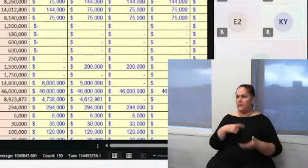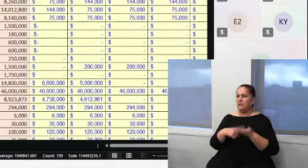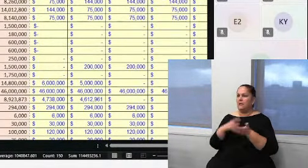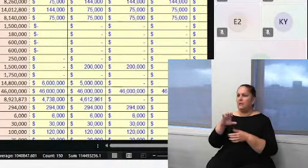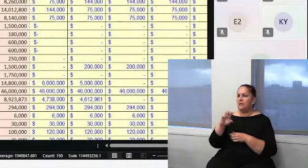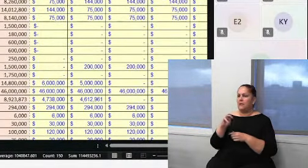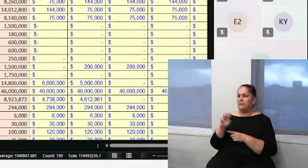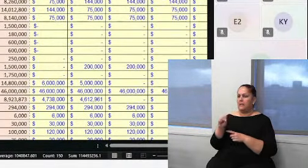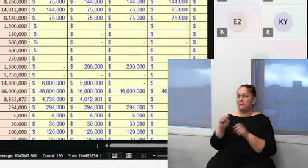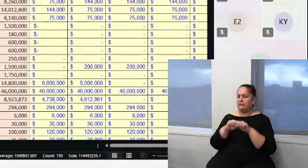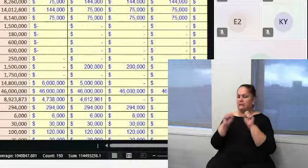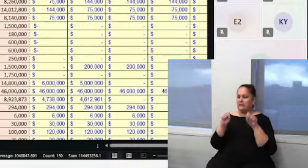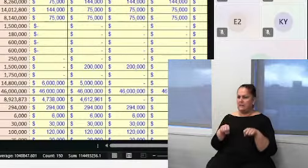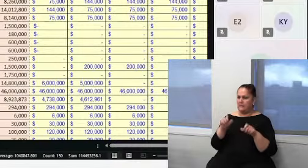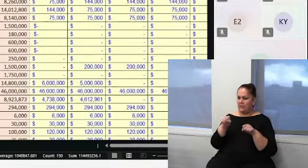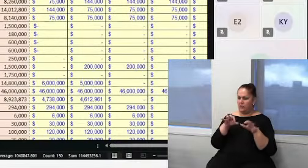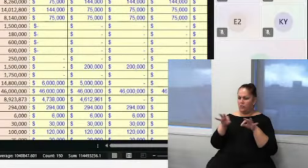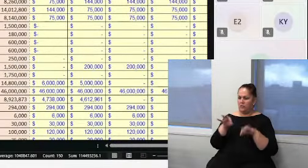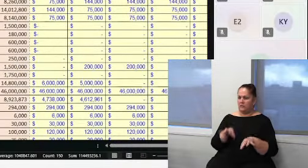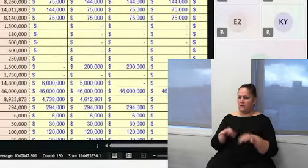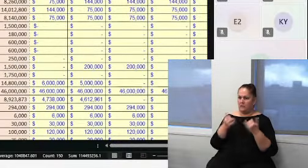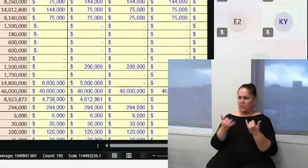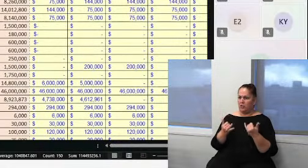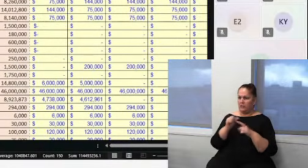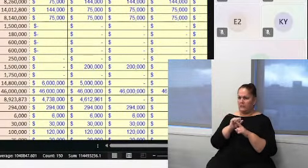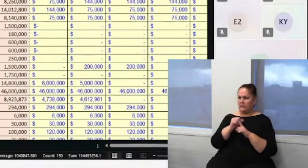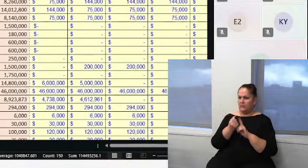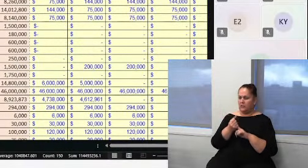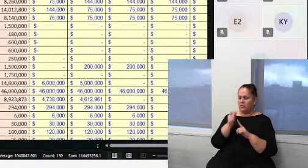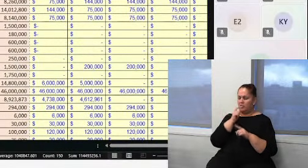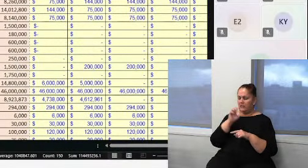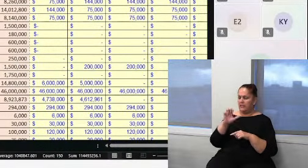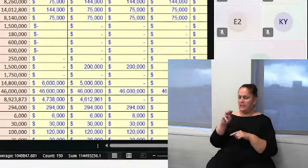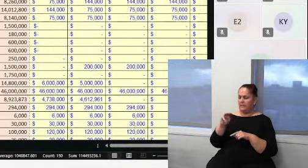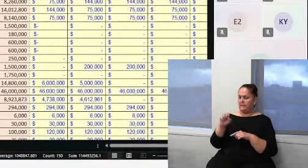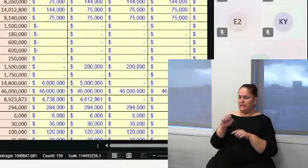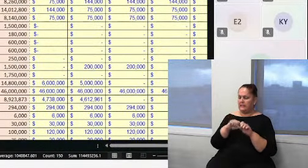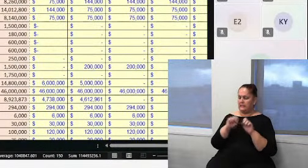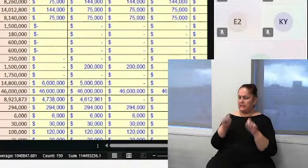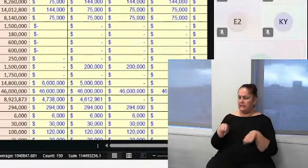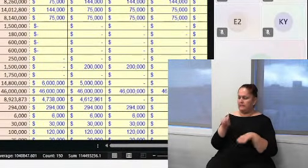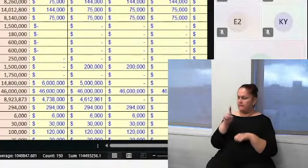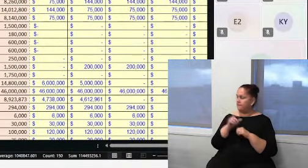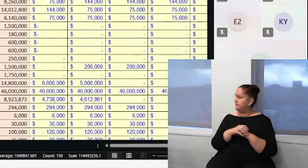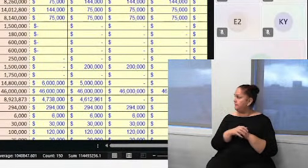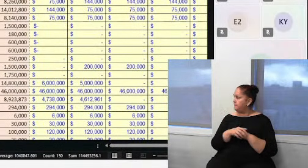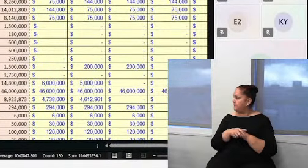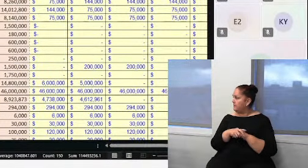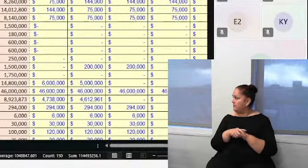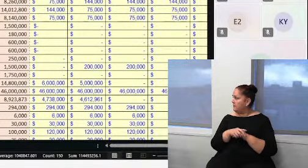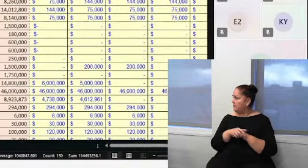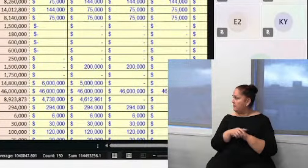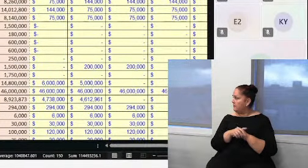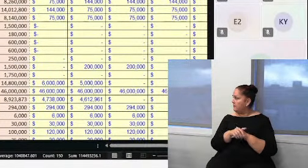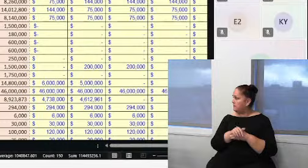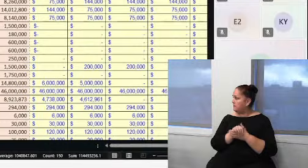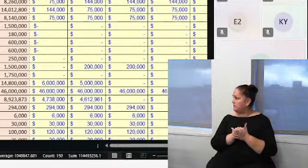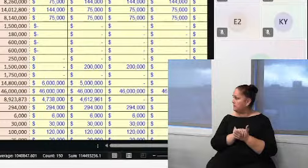Then I want to talk about the EMS system. Could you describe the current status of the EMS system?